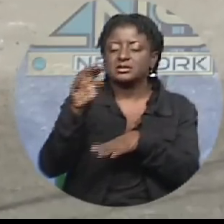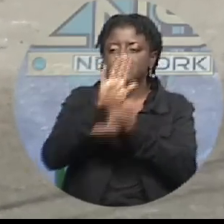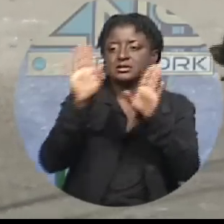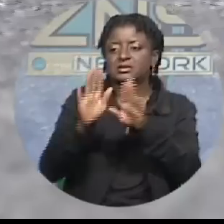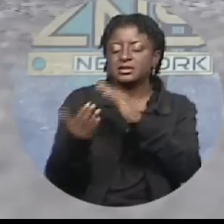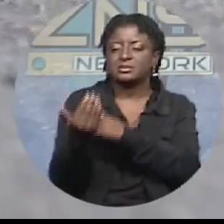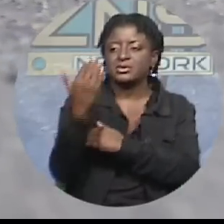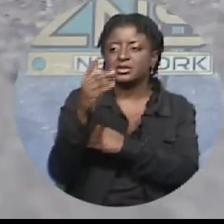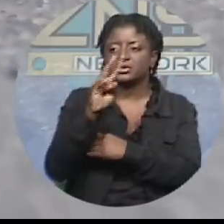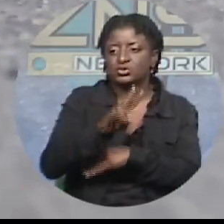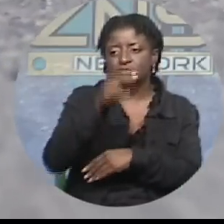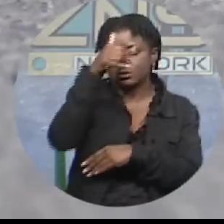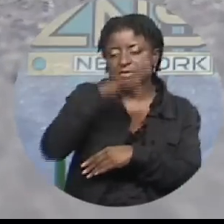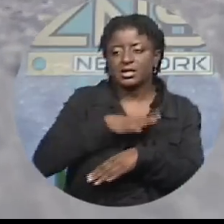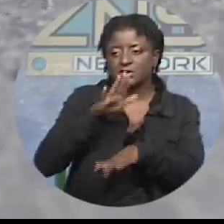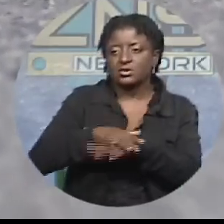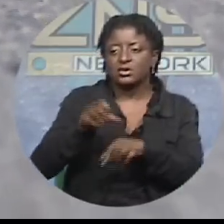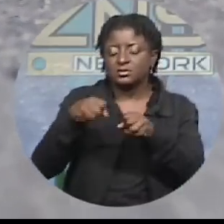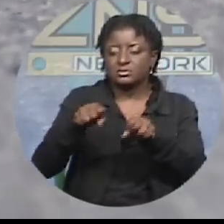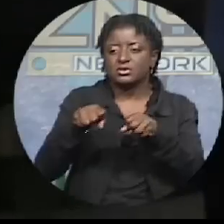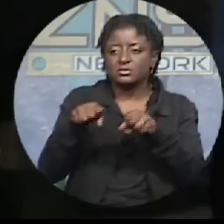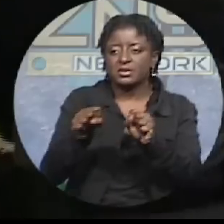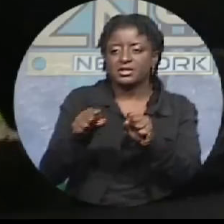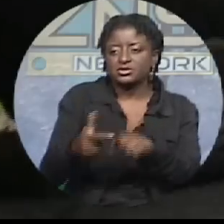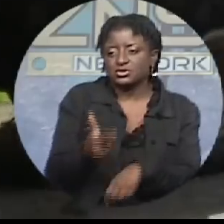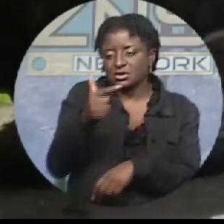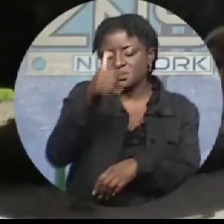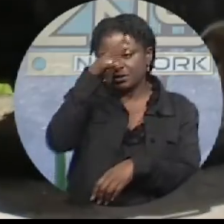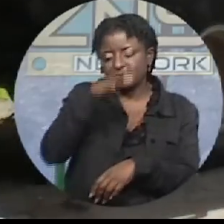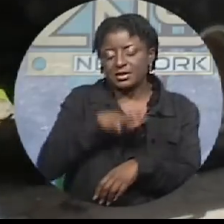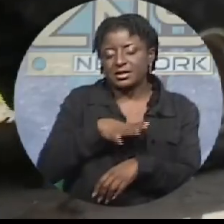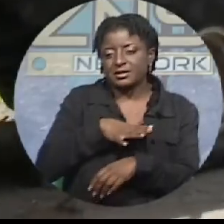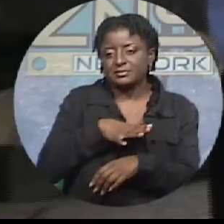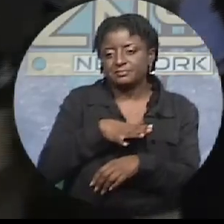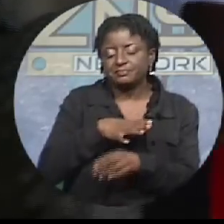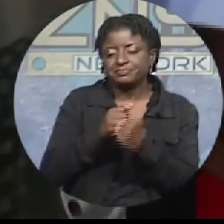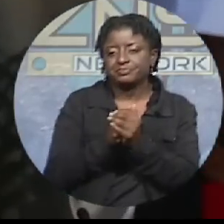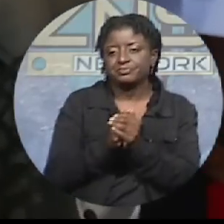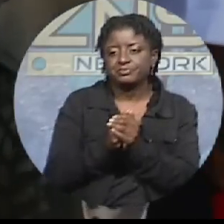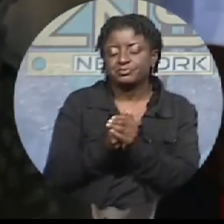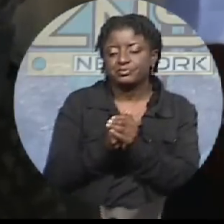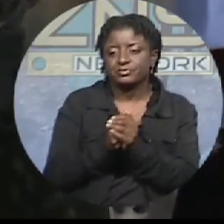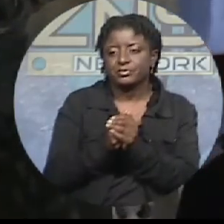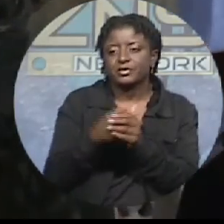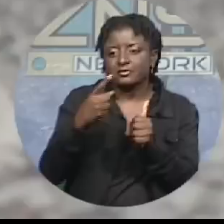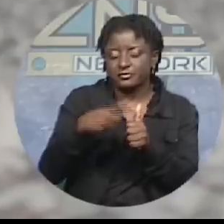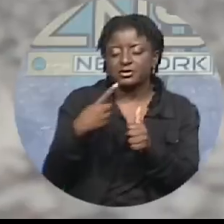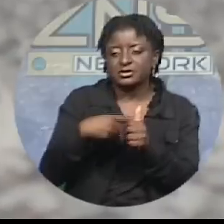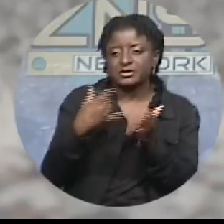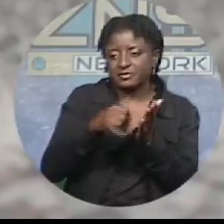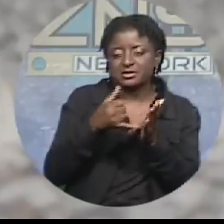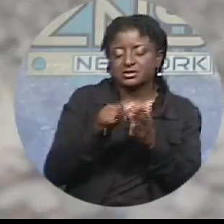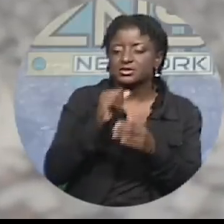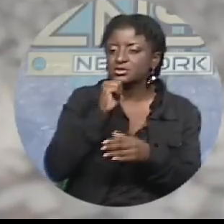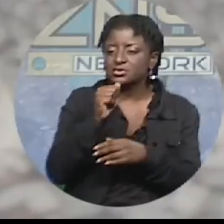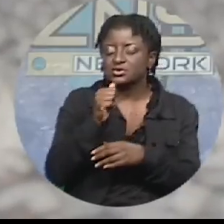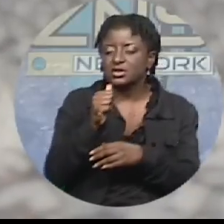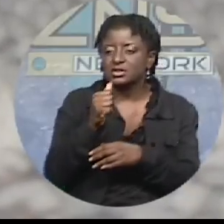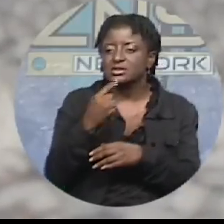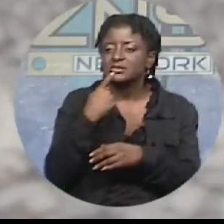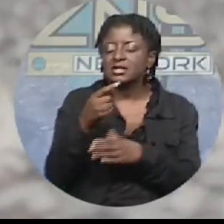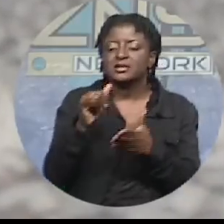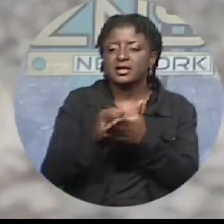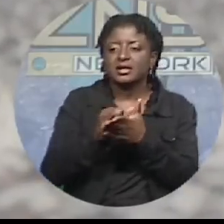man and shot him before fleeing the scene. Ferguson noted that preliminary investigations does not suggest that both matters